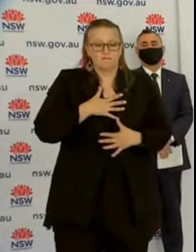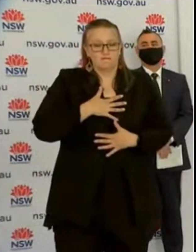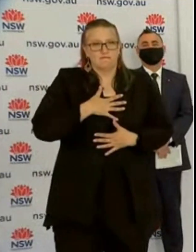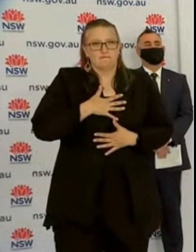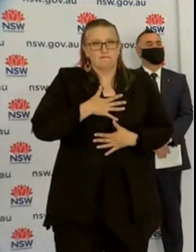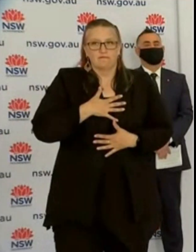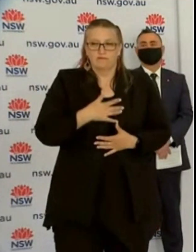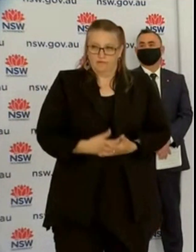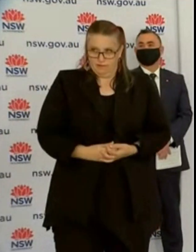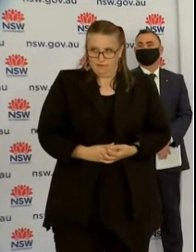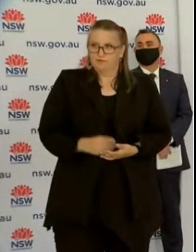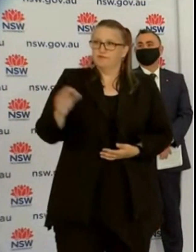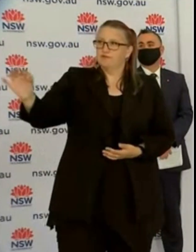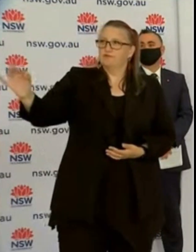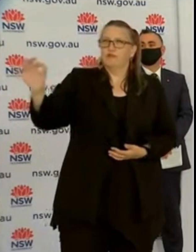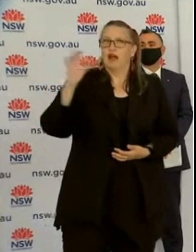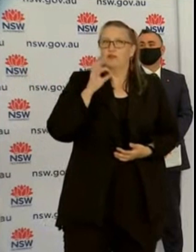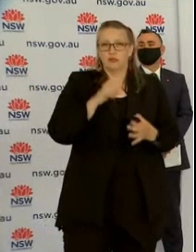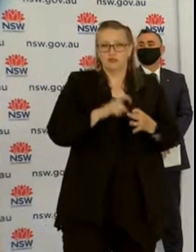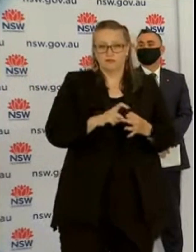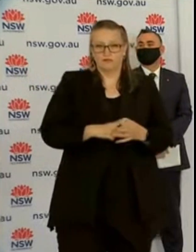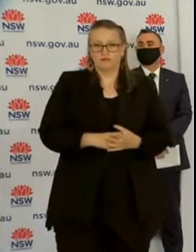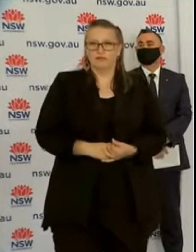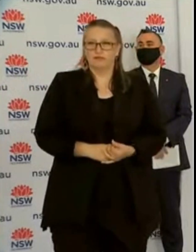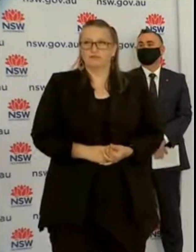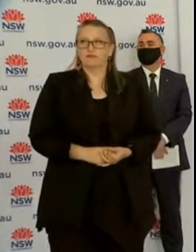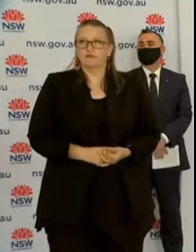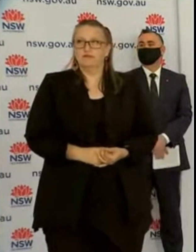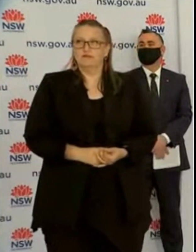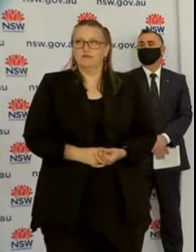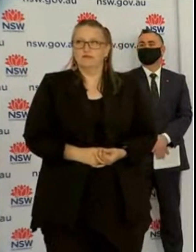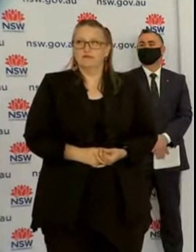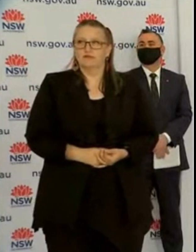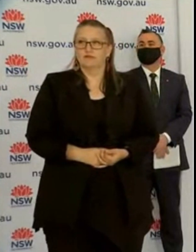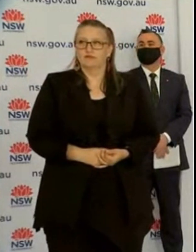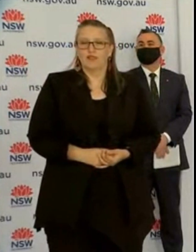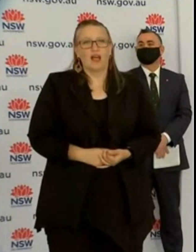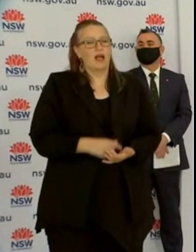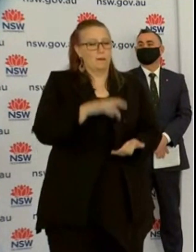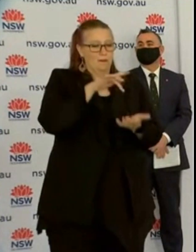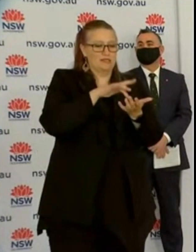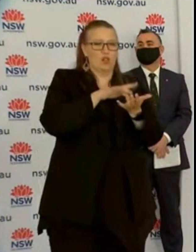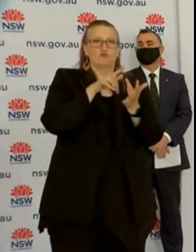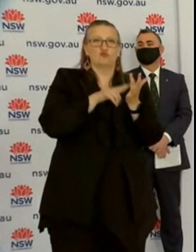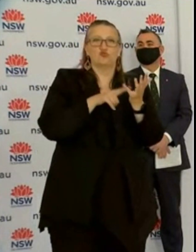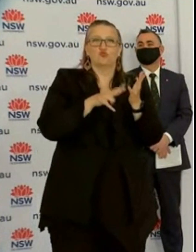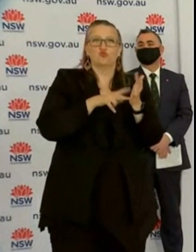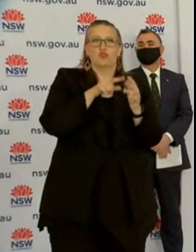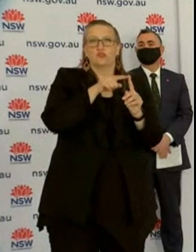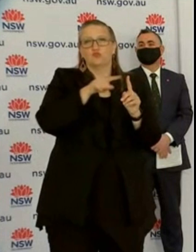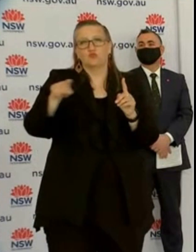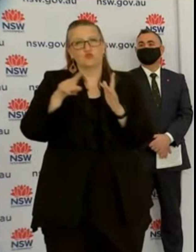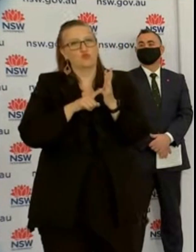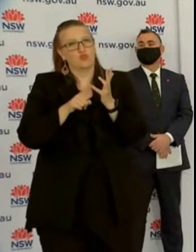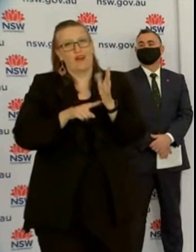as possible. Acknowledge that this isn't totally reflective of having, during this period there weren't a lot of kids at school. In this term, in